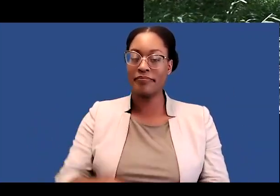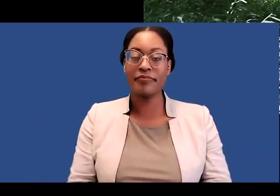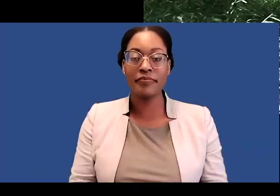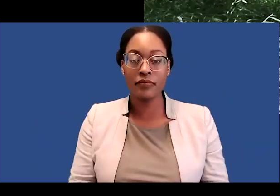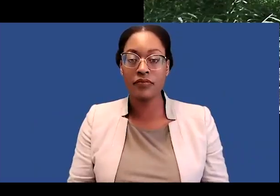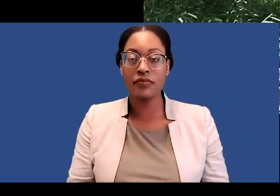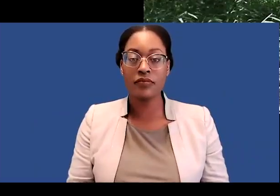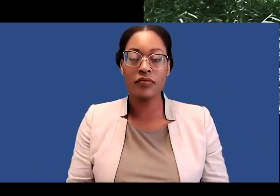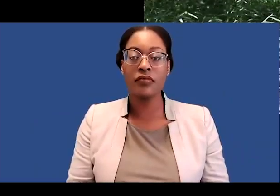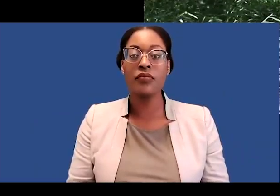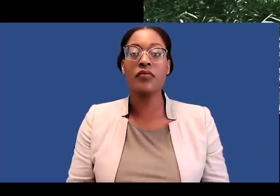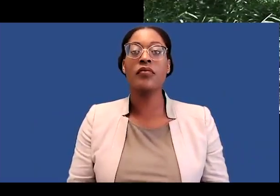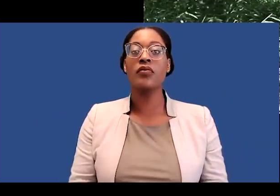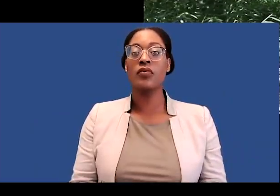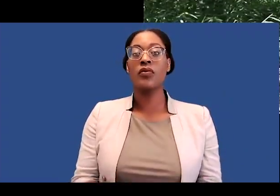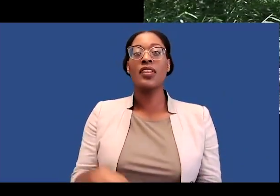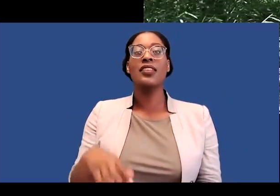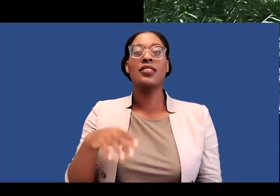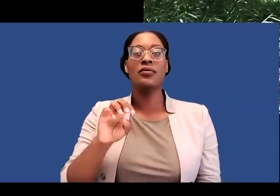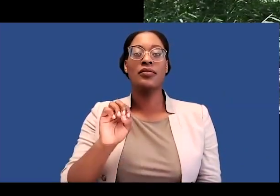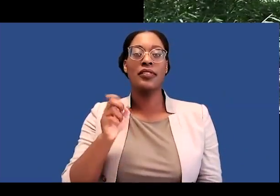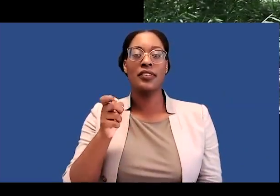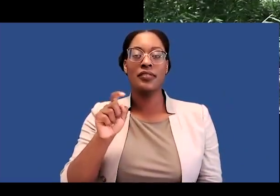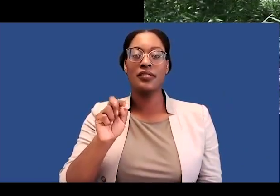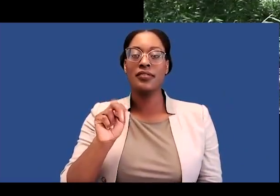Go ahead and push back into extended child's pose.